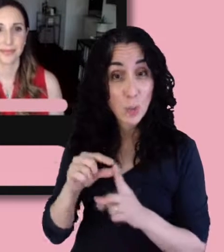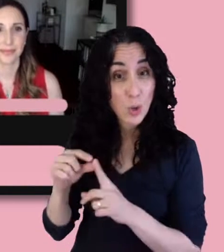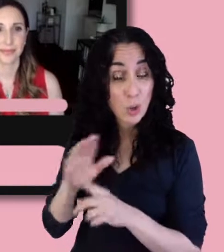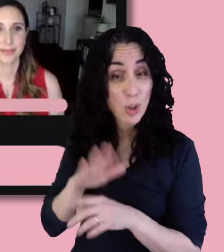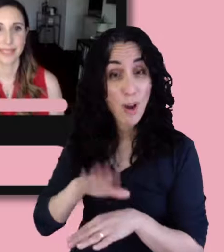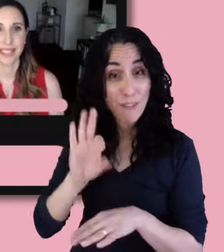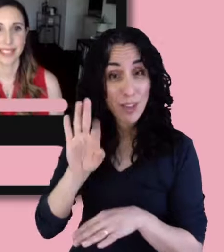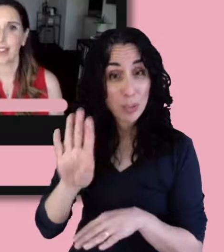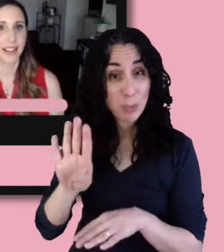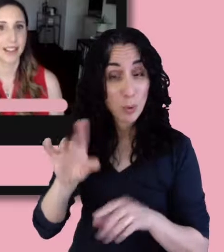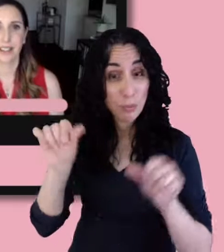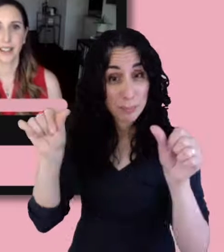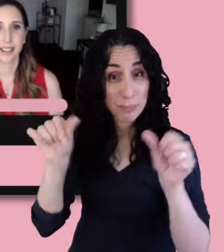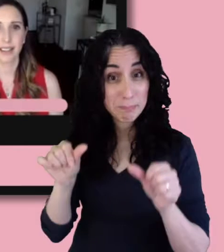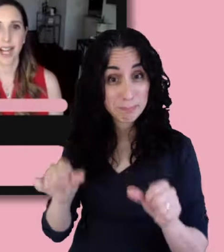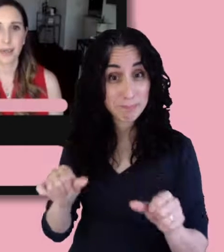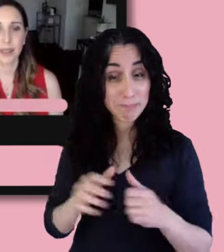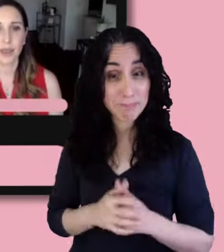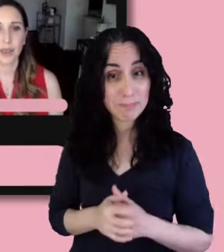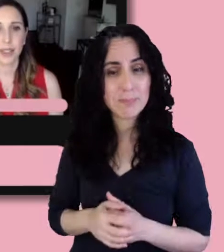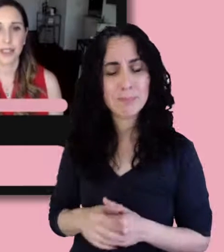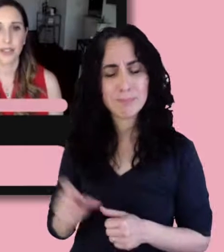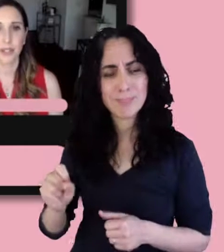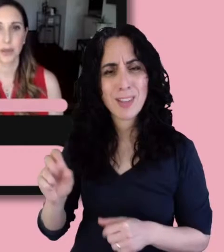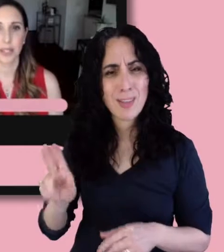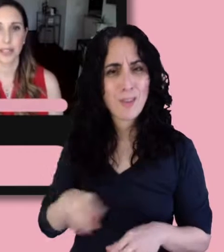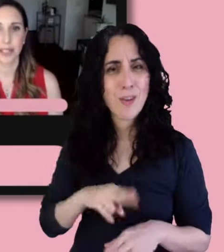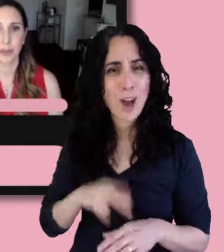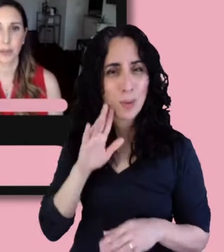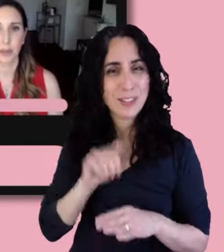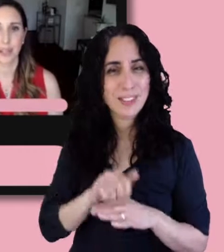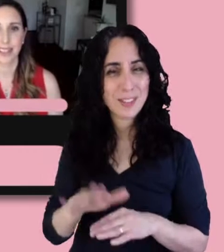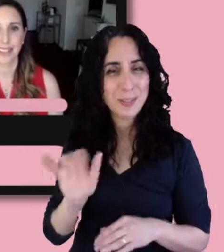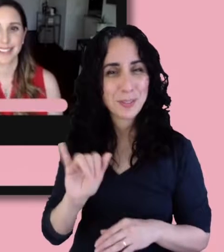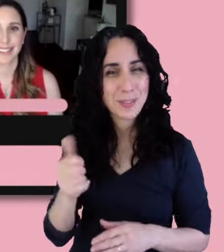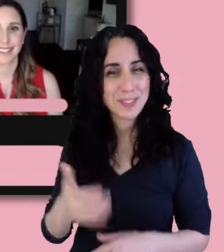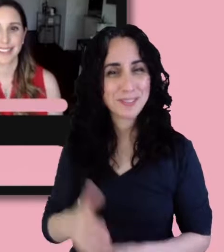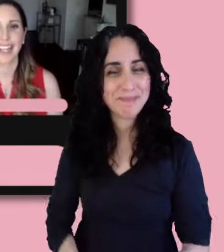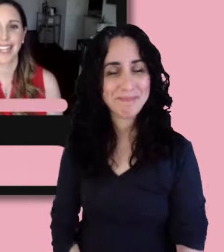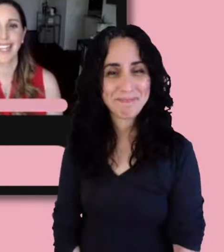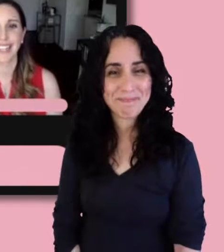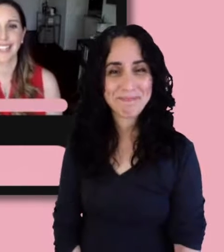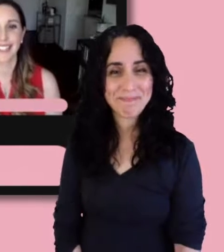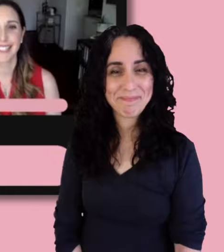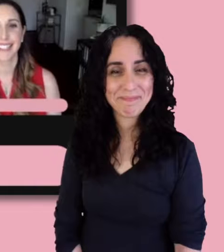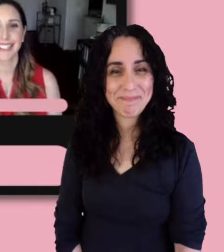on our Facebook page? Absolutely, and I'll send it away.